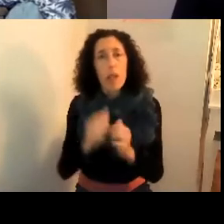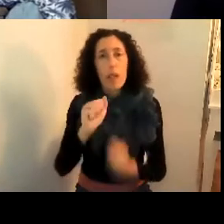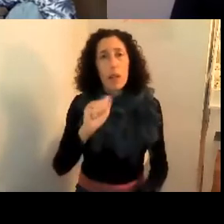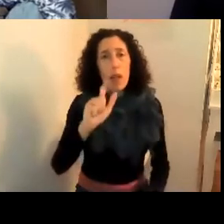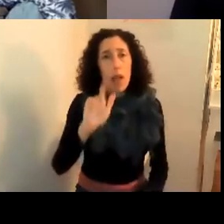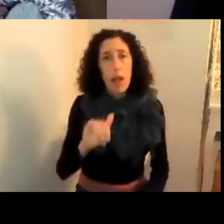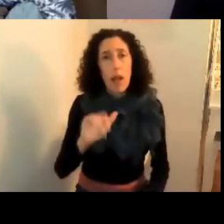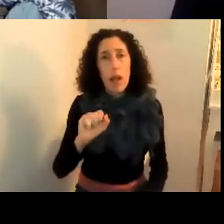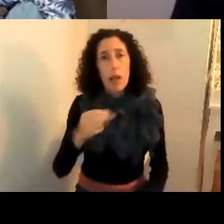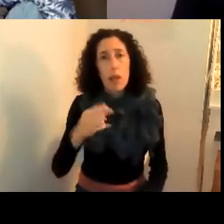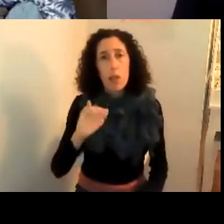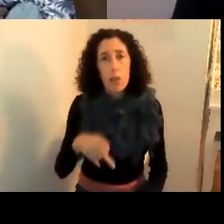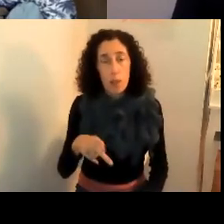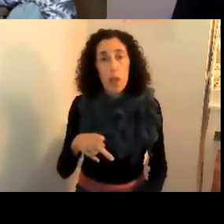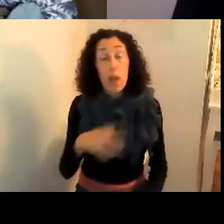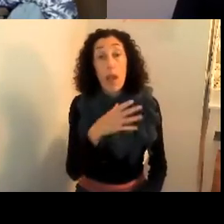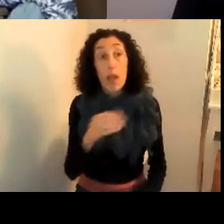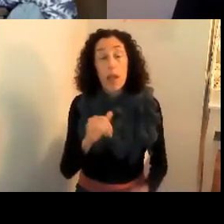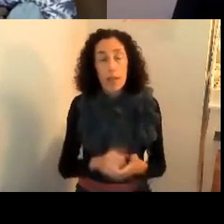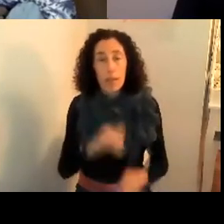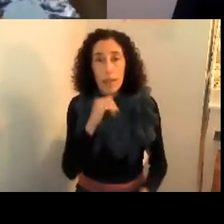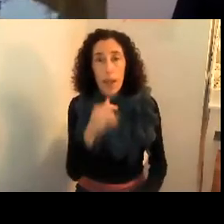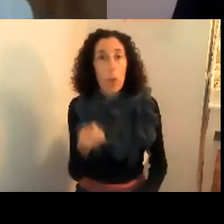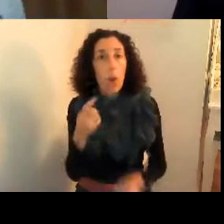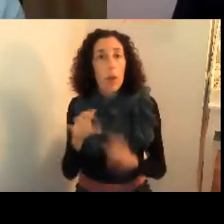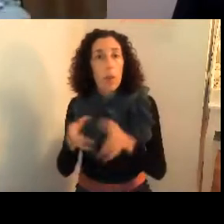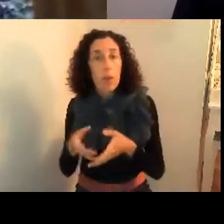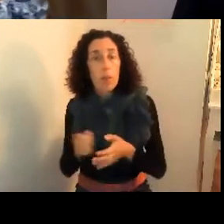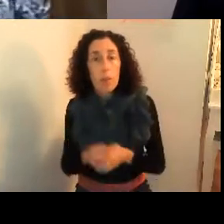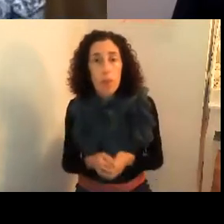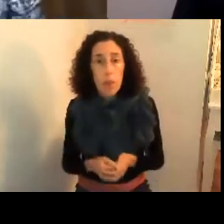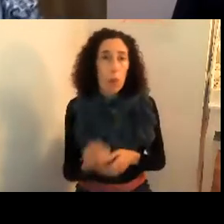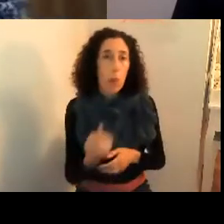working on this. It's not just one group. It's not just one community.